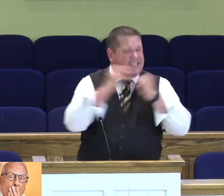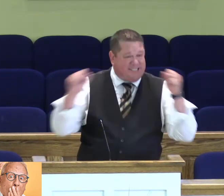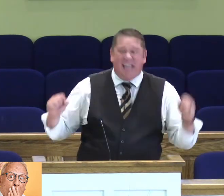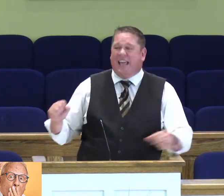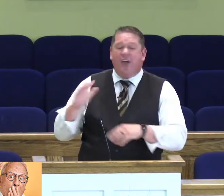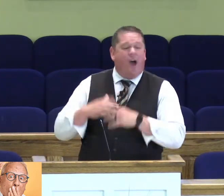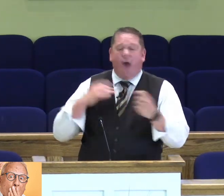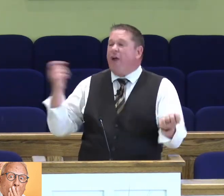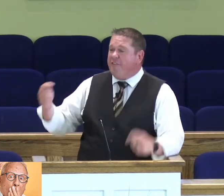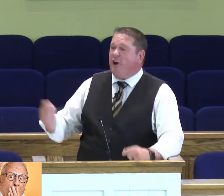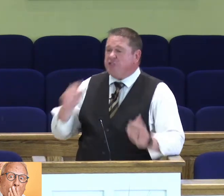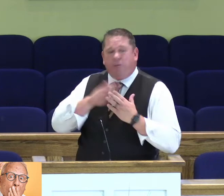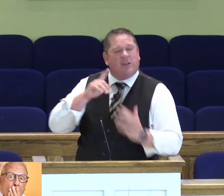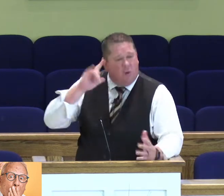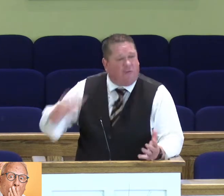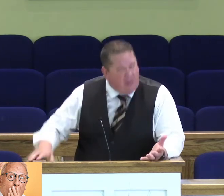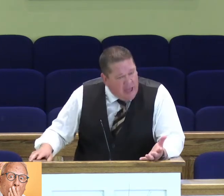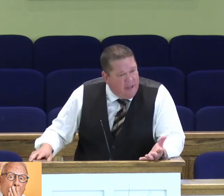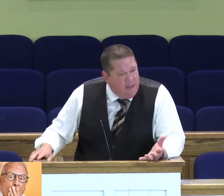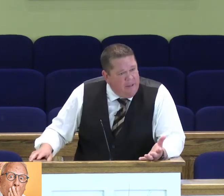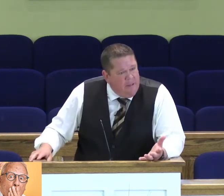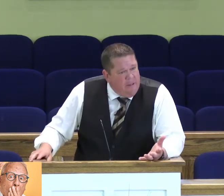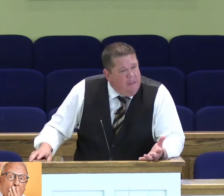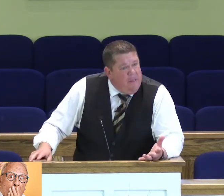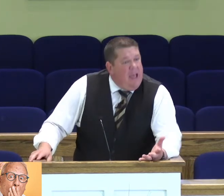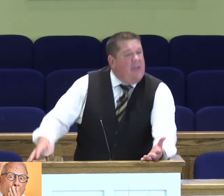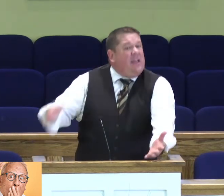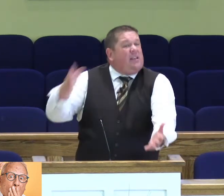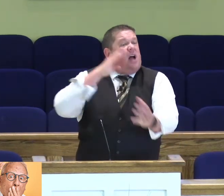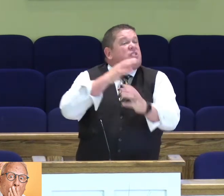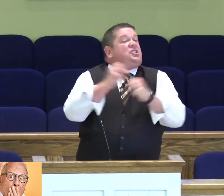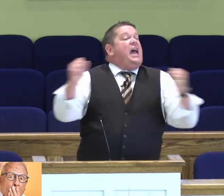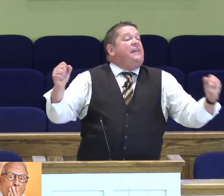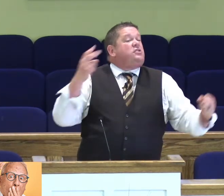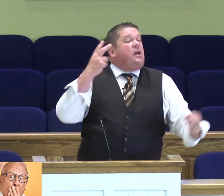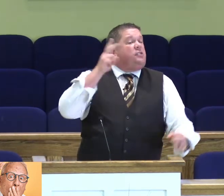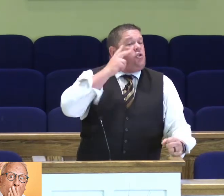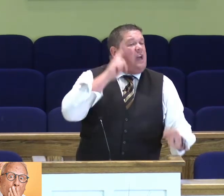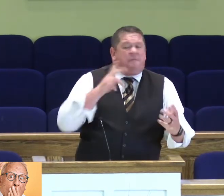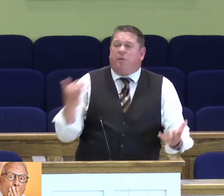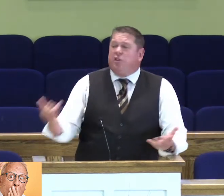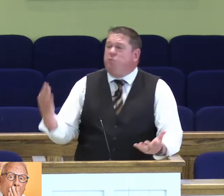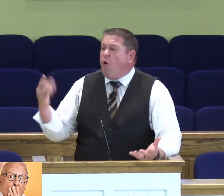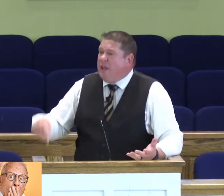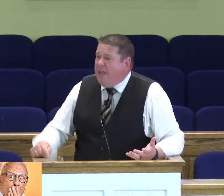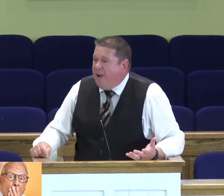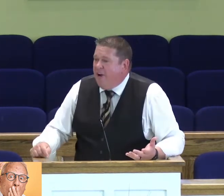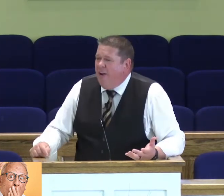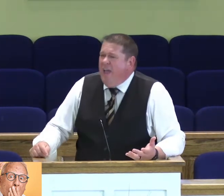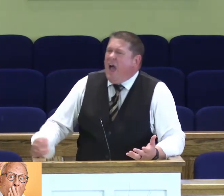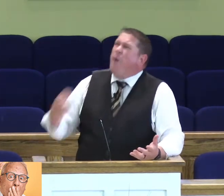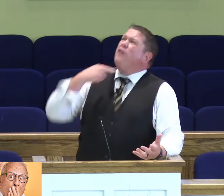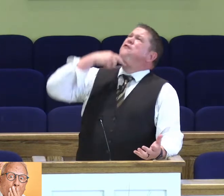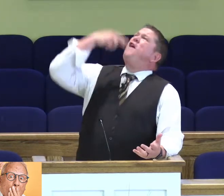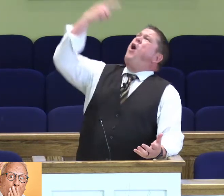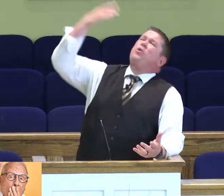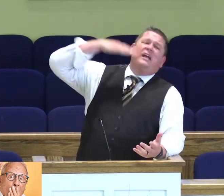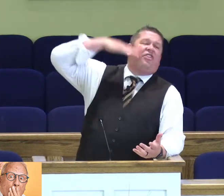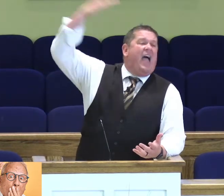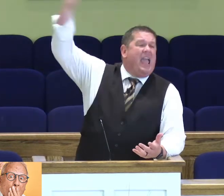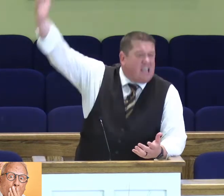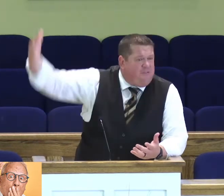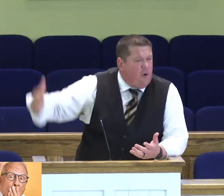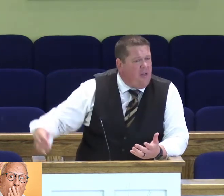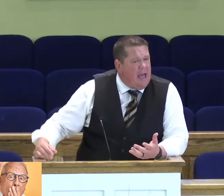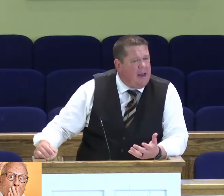young lady got saved on her anniversary. Praise the Lord for that. And then God saves two deaf people this morning here. I want to